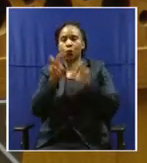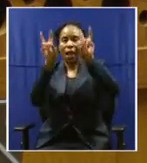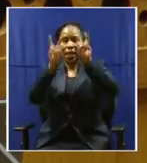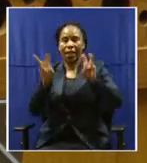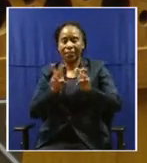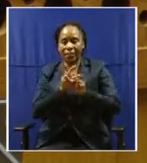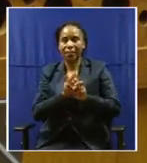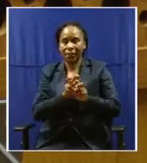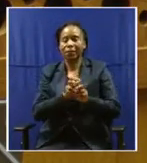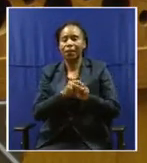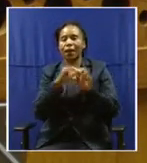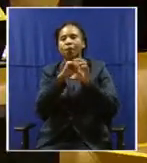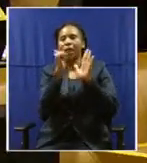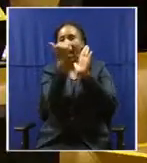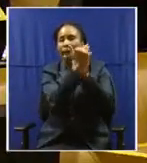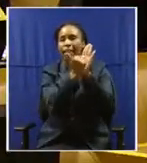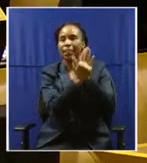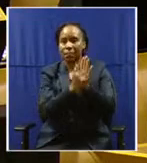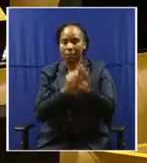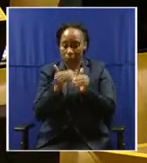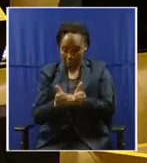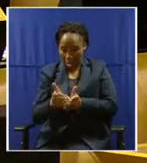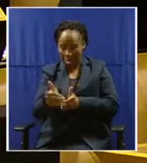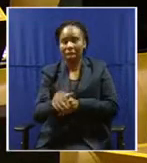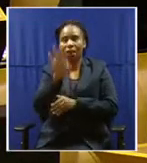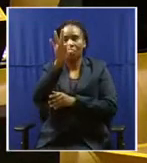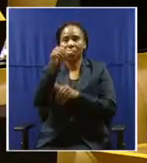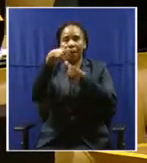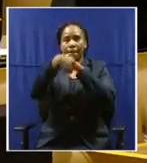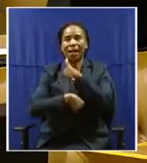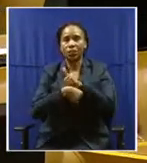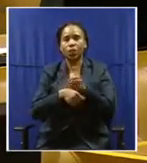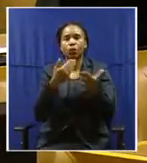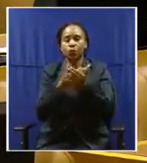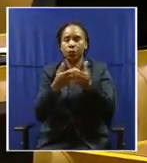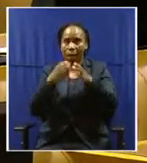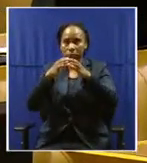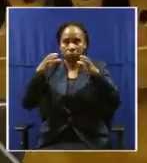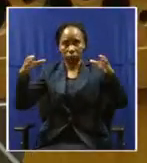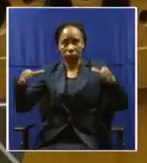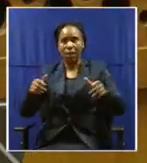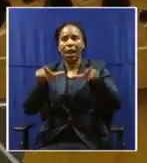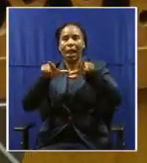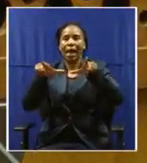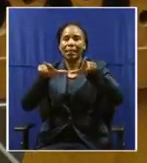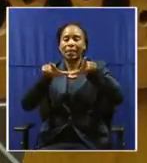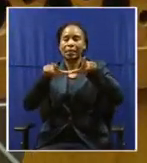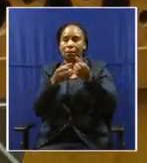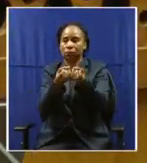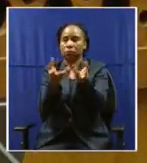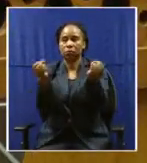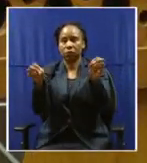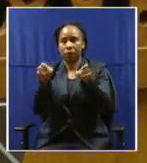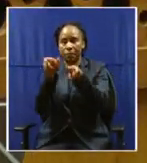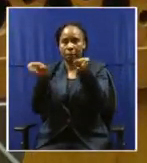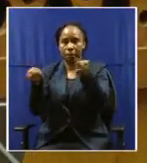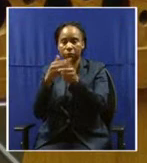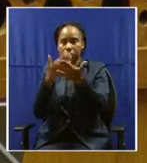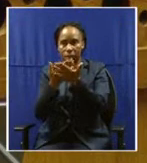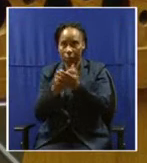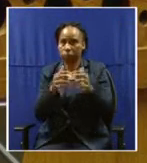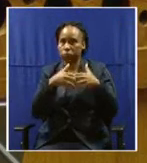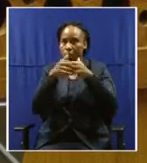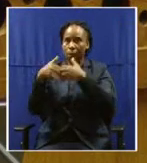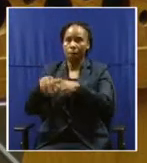the next 3 months to increase the licensing threshold for embedded generation. This